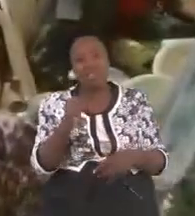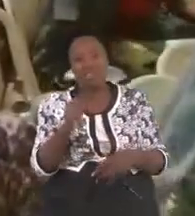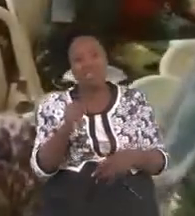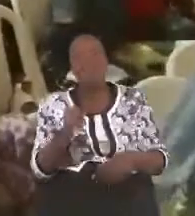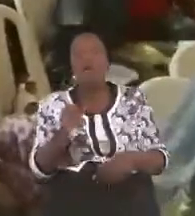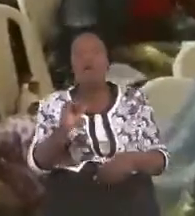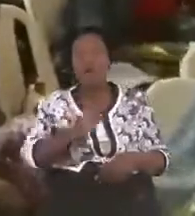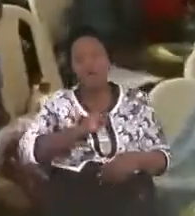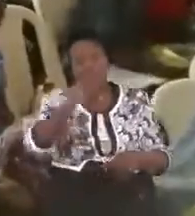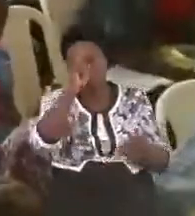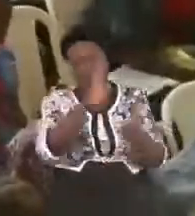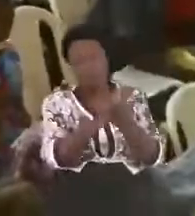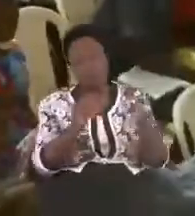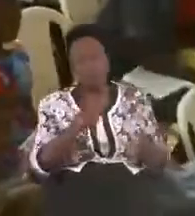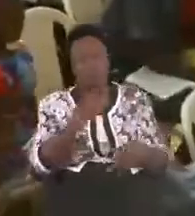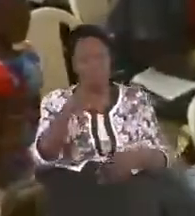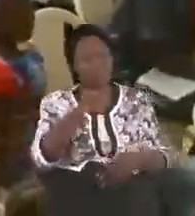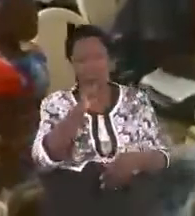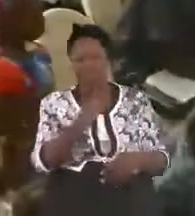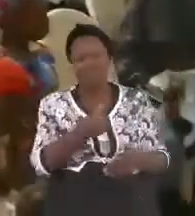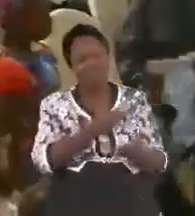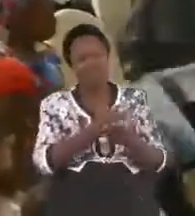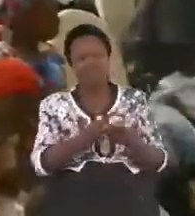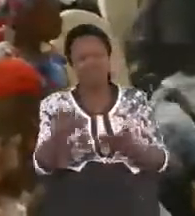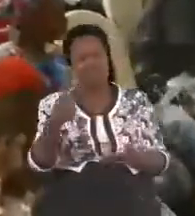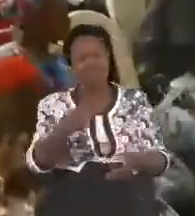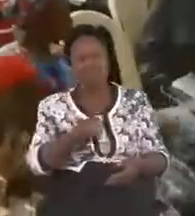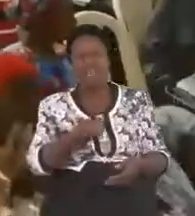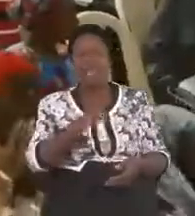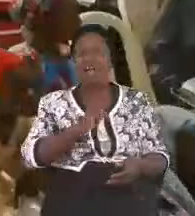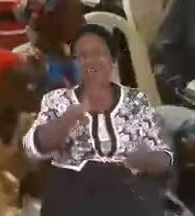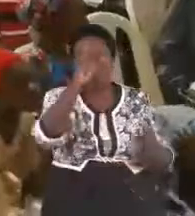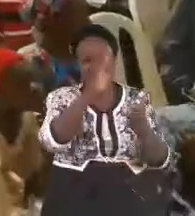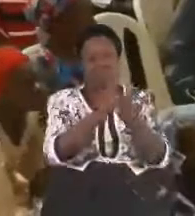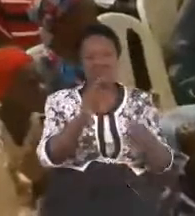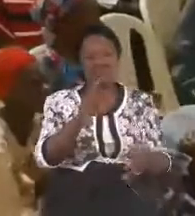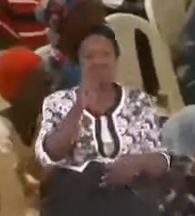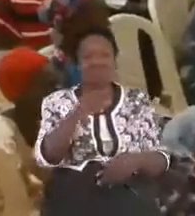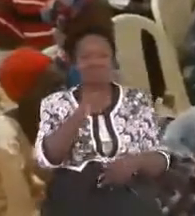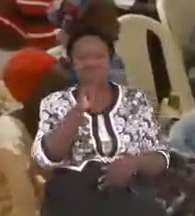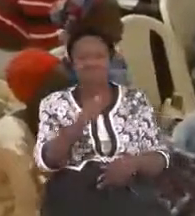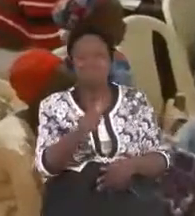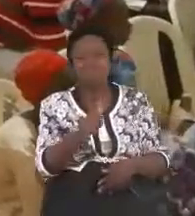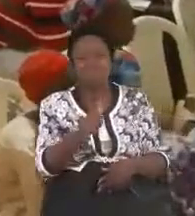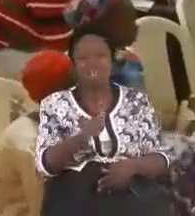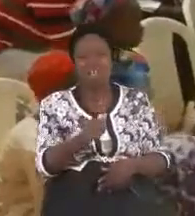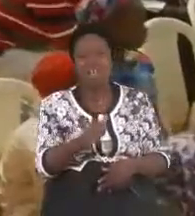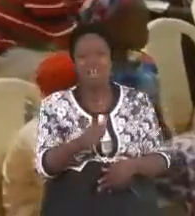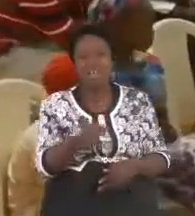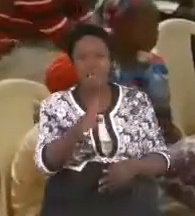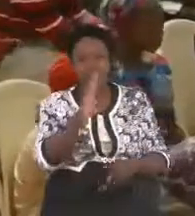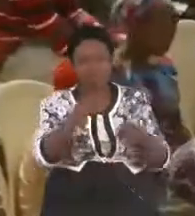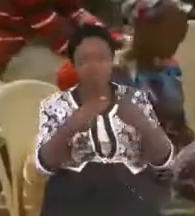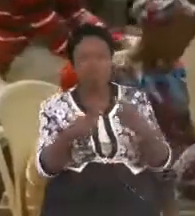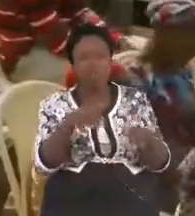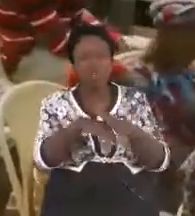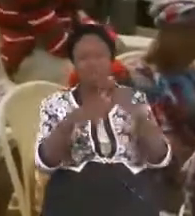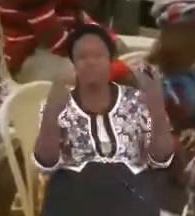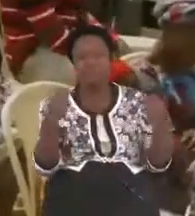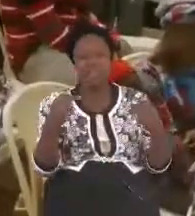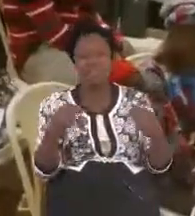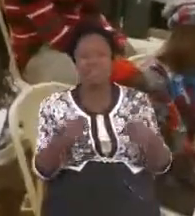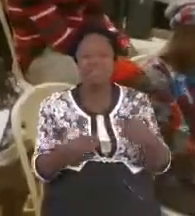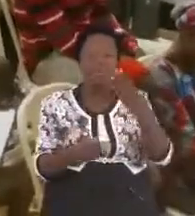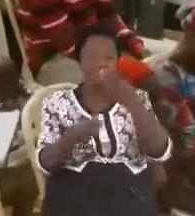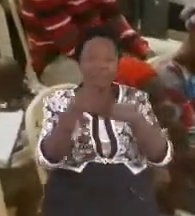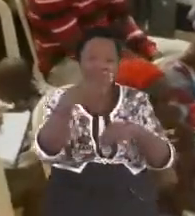you, you will not fail again. I trust you, you will not fall again. Feed my lambs,